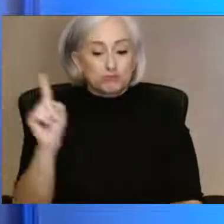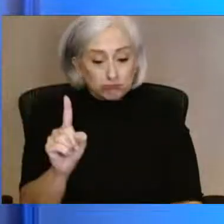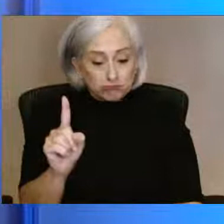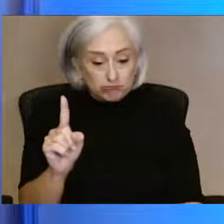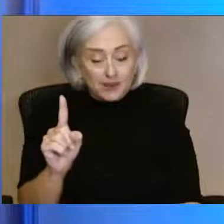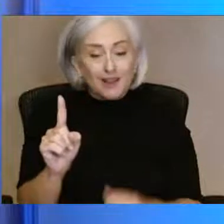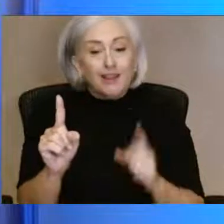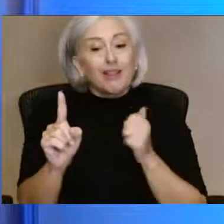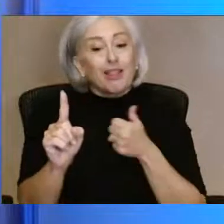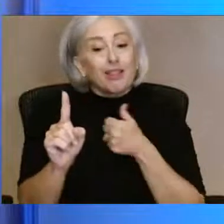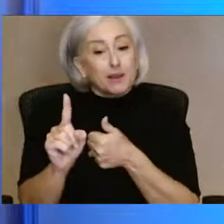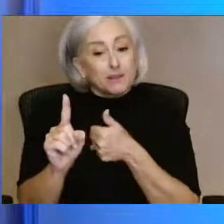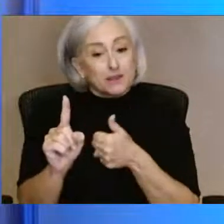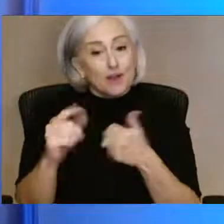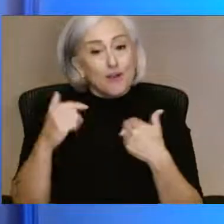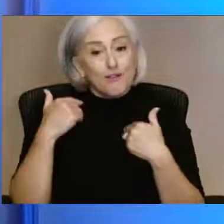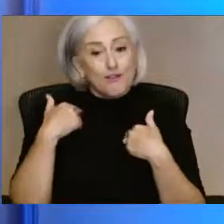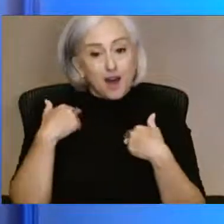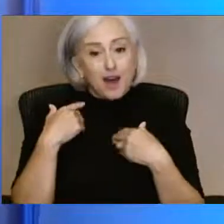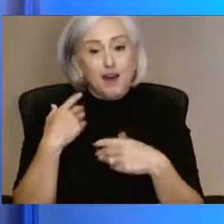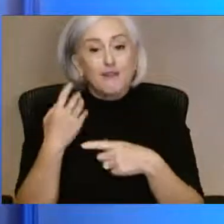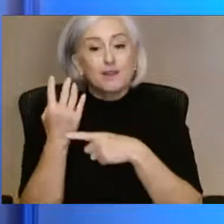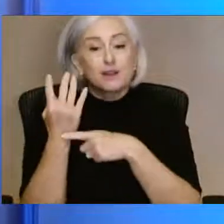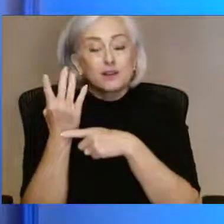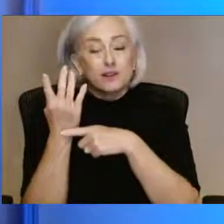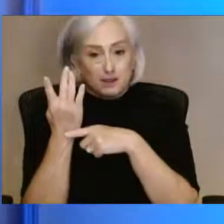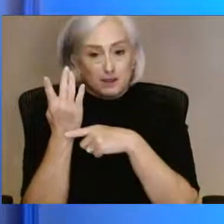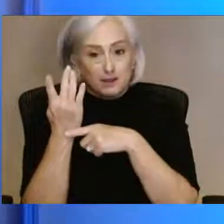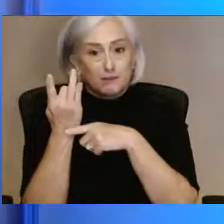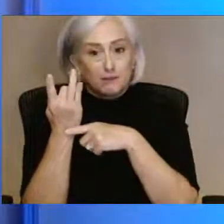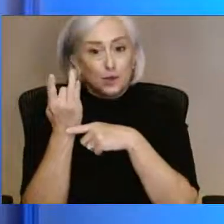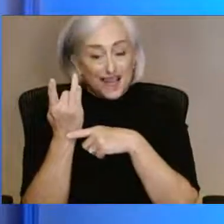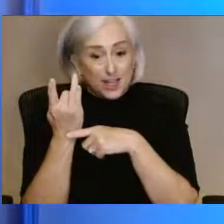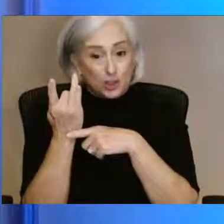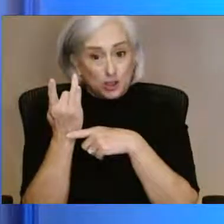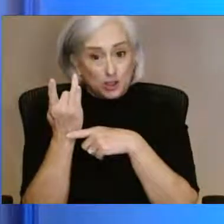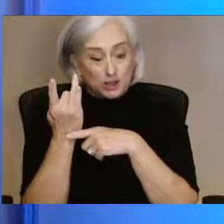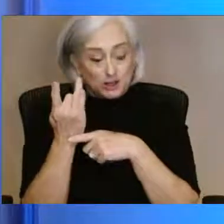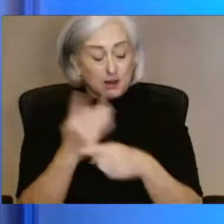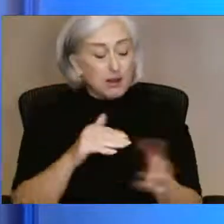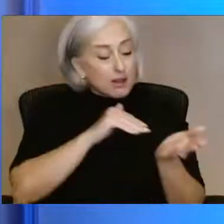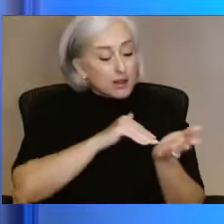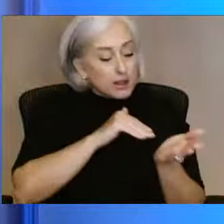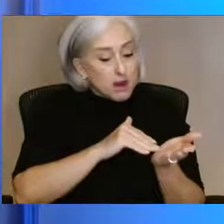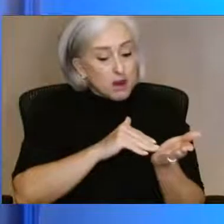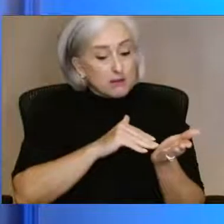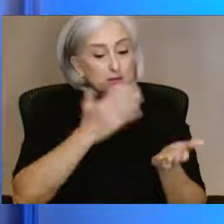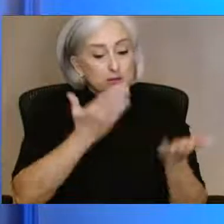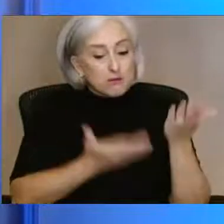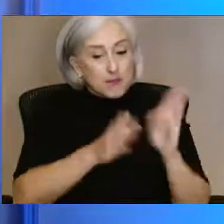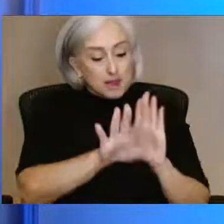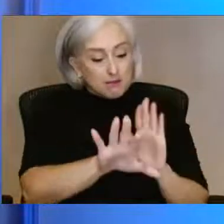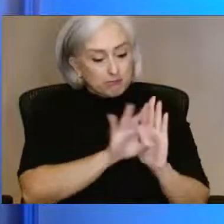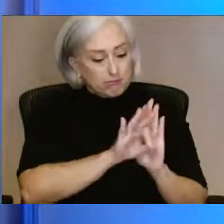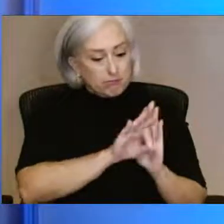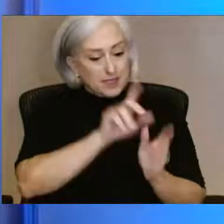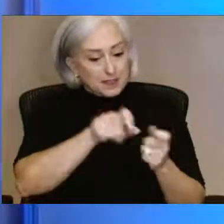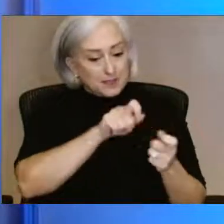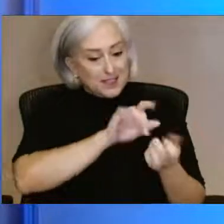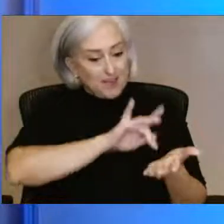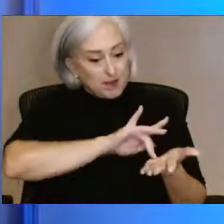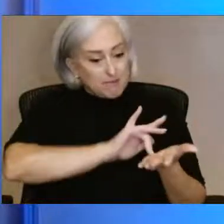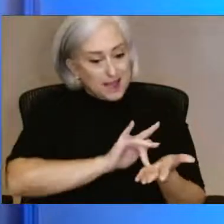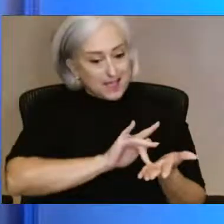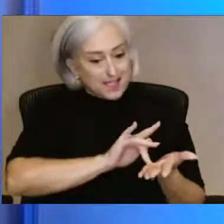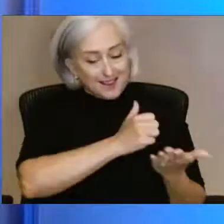the doctor that's working with that patient might decide on a specific medicine that they think might be more impactful for